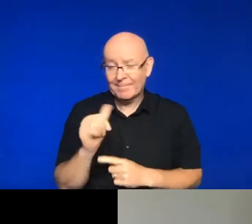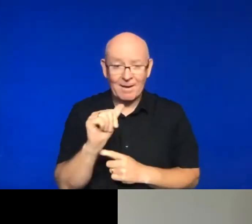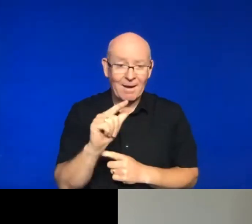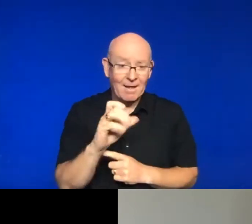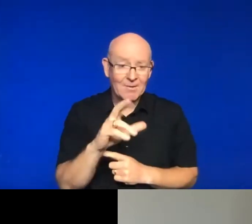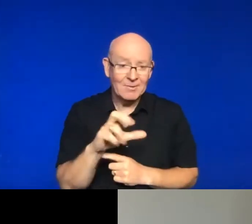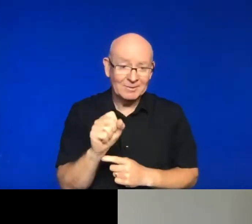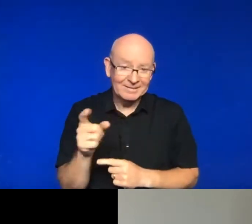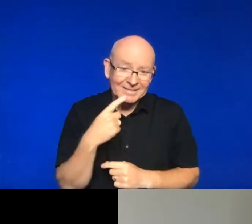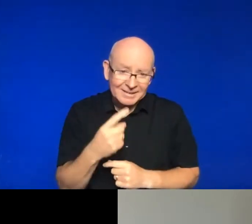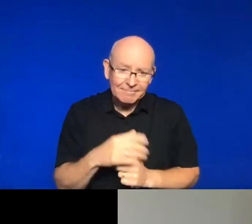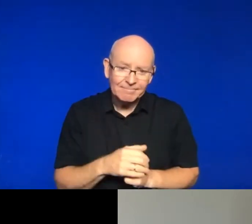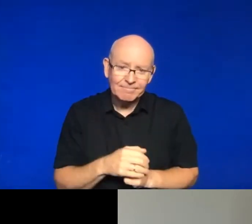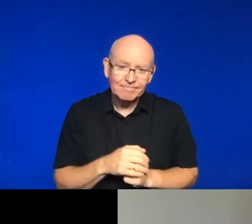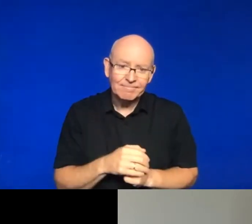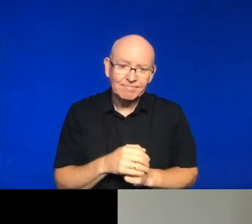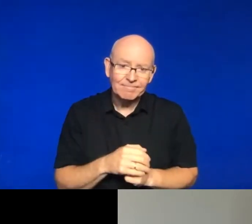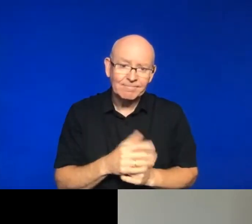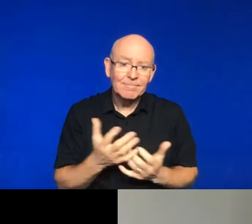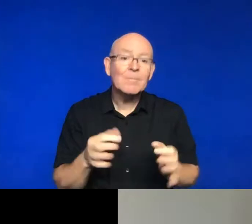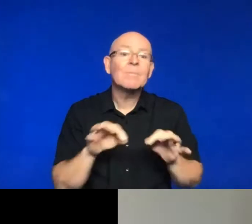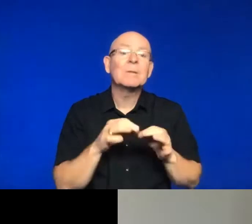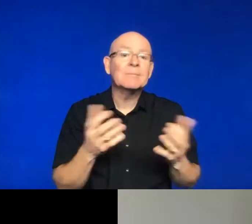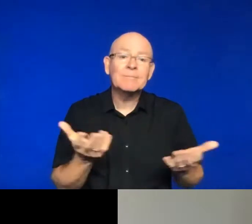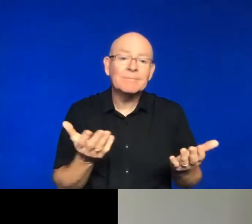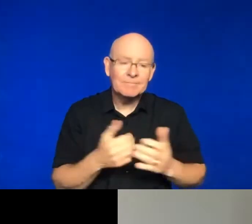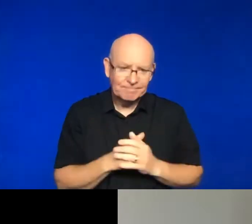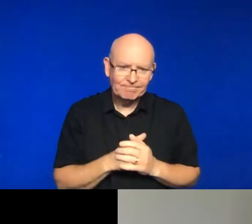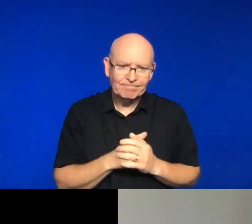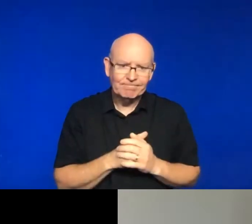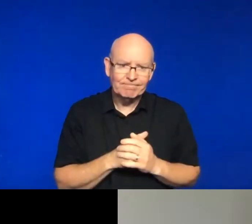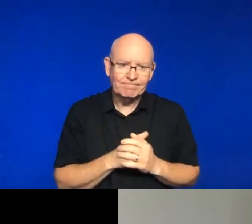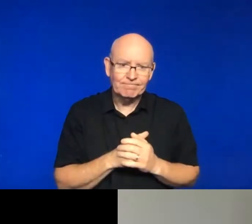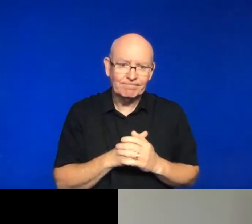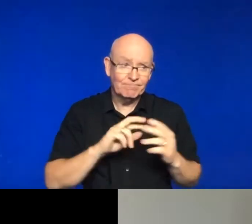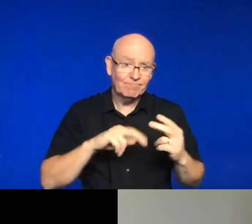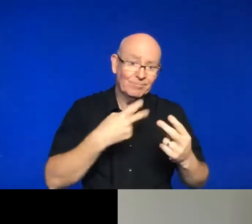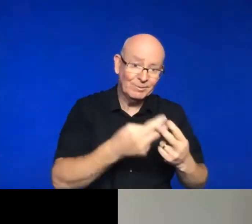response and the future steps that we are going to make